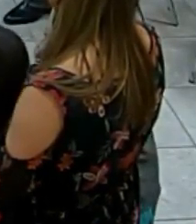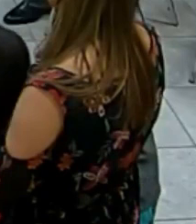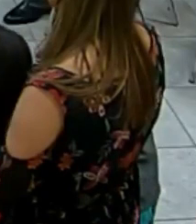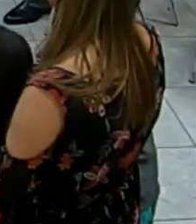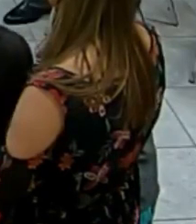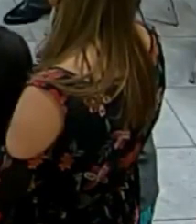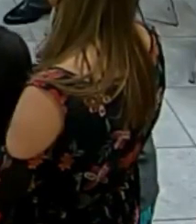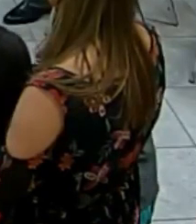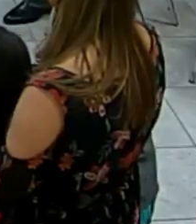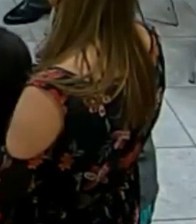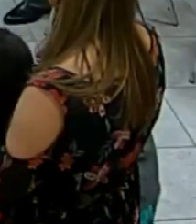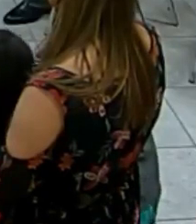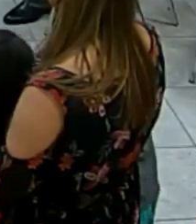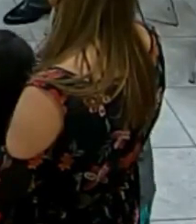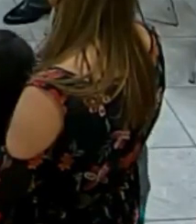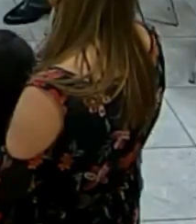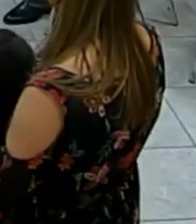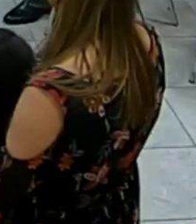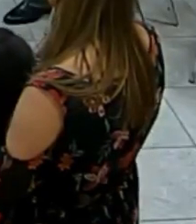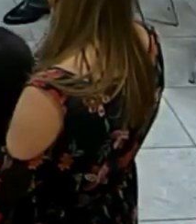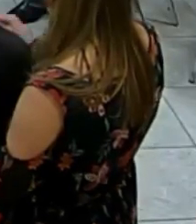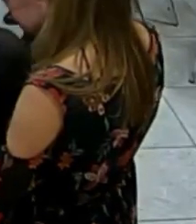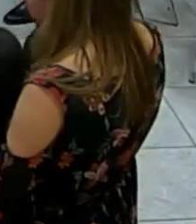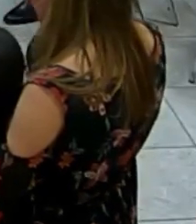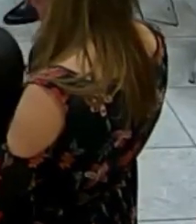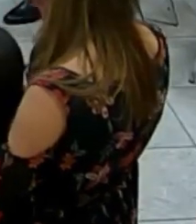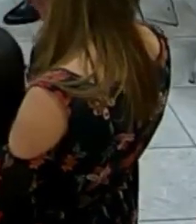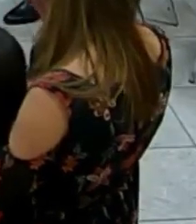You have grown also in grace.